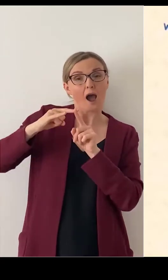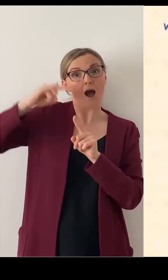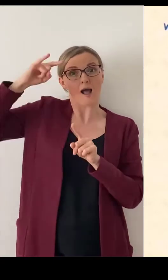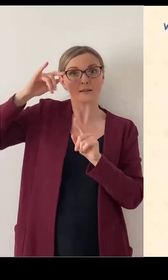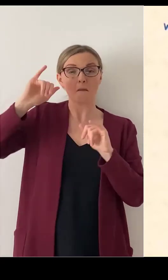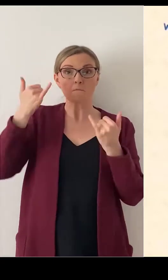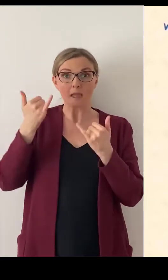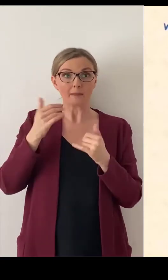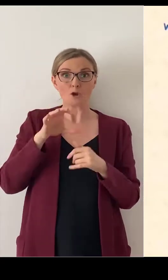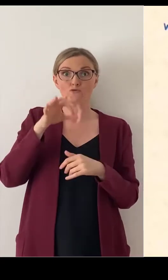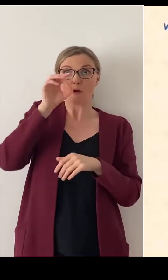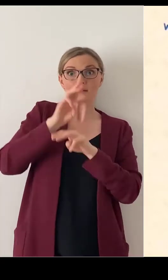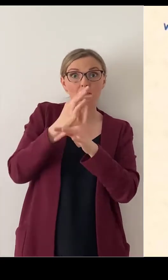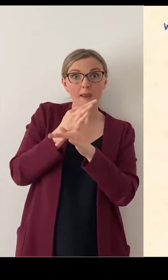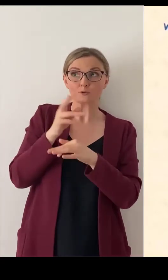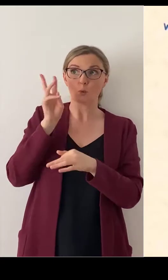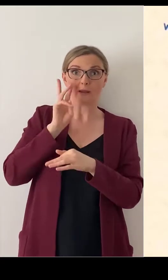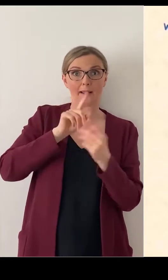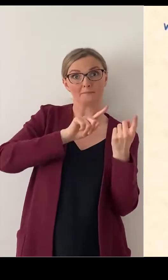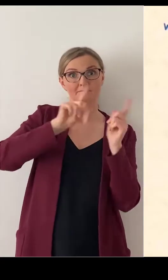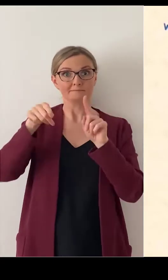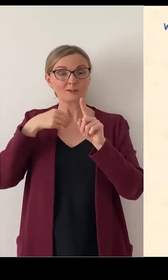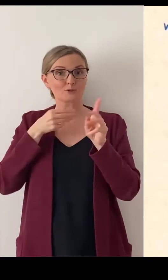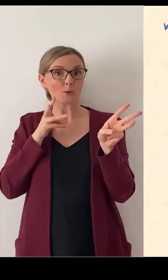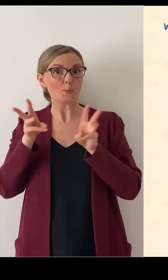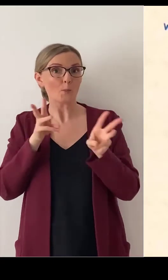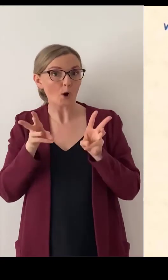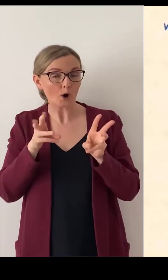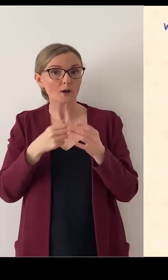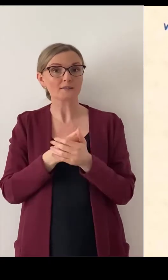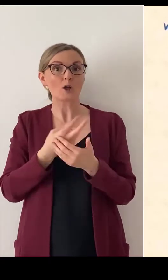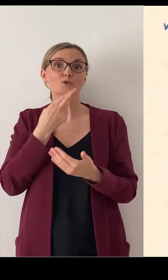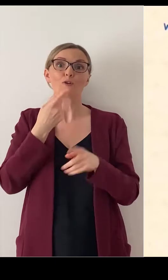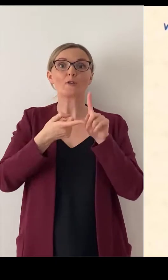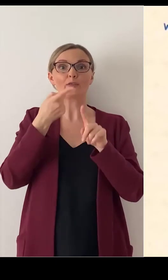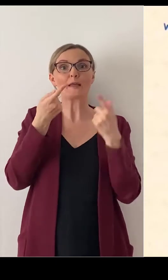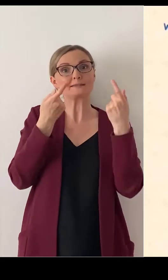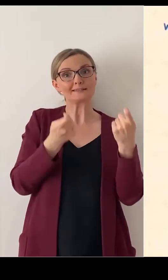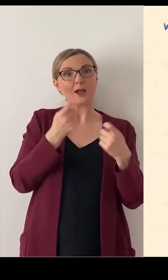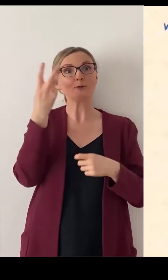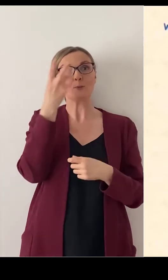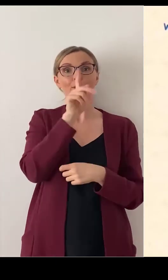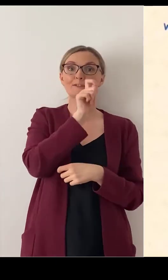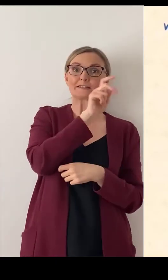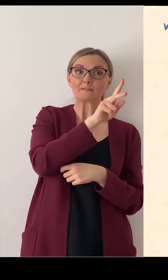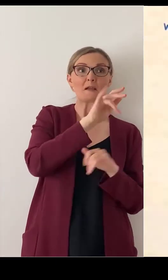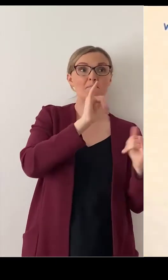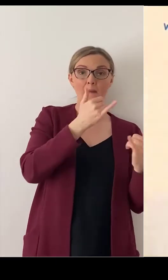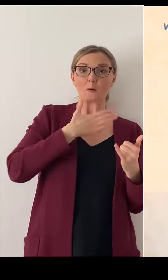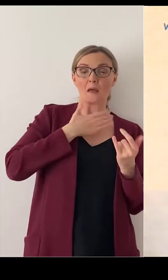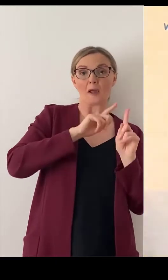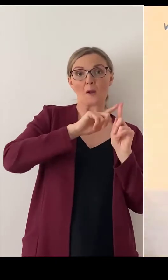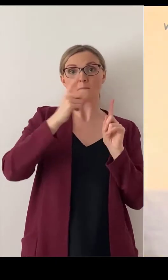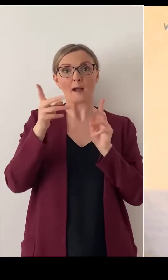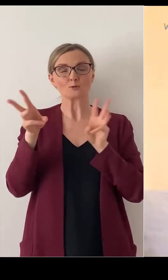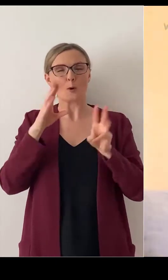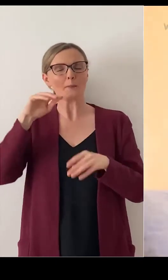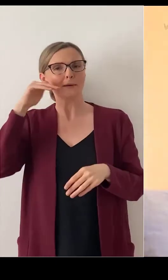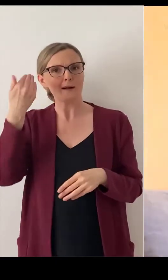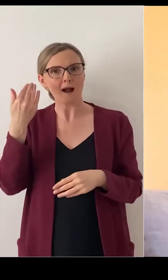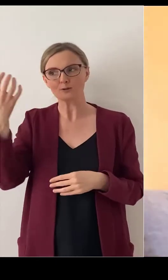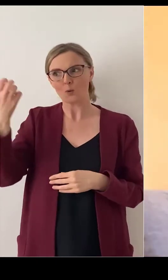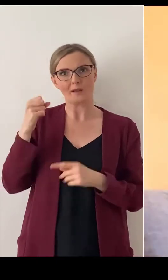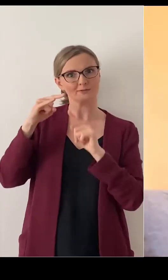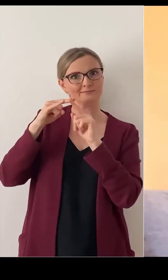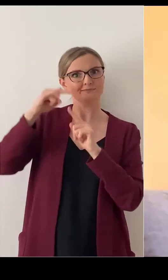consider joining the labor force. And instead of watching TV, he would like to work at that high wage